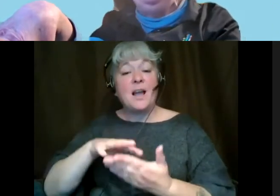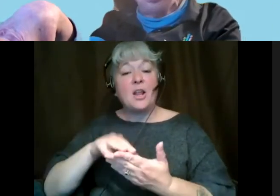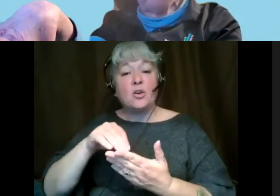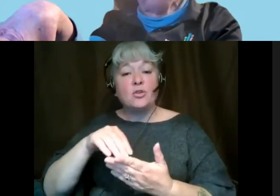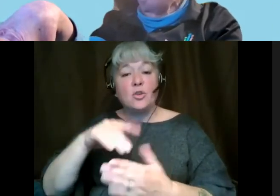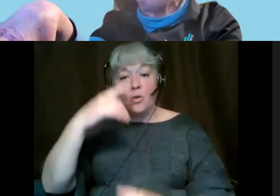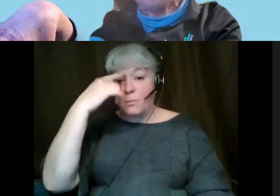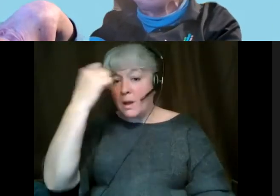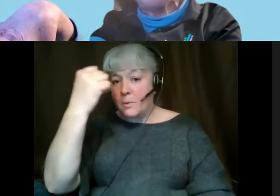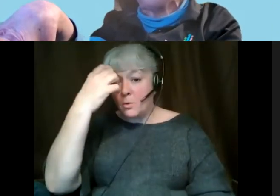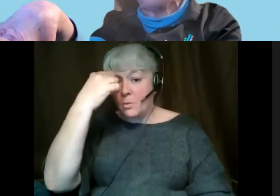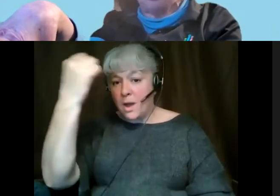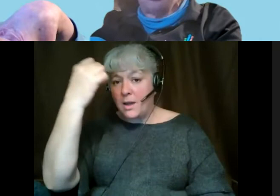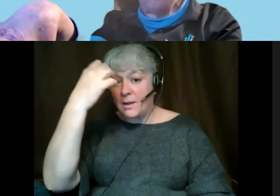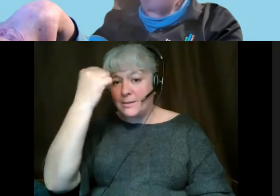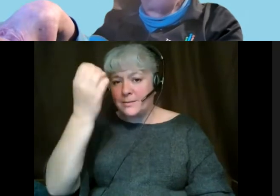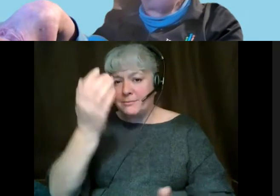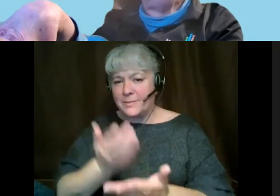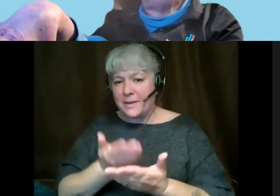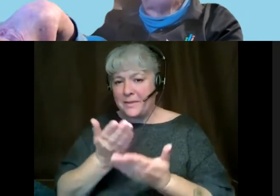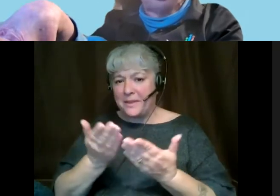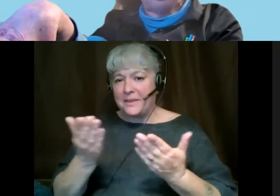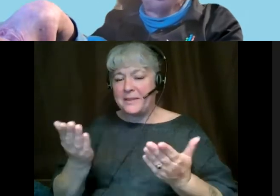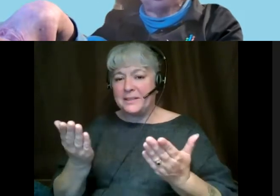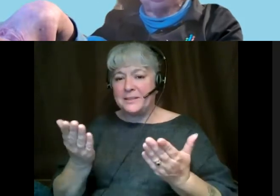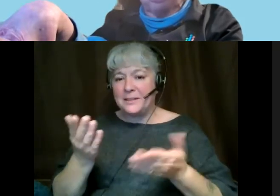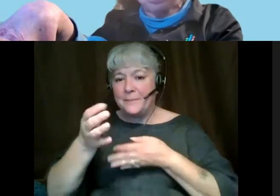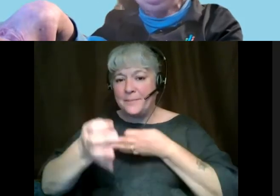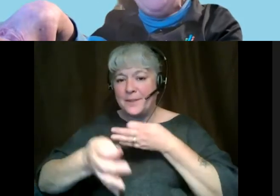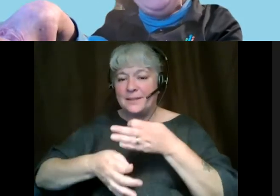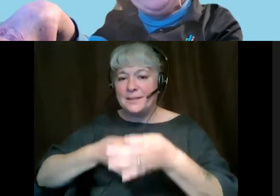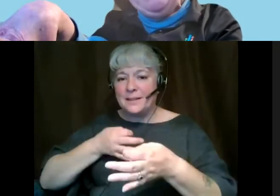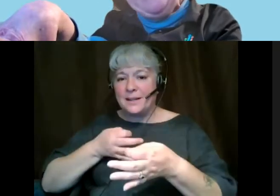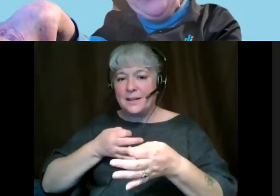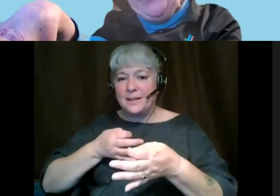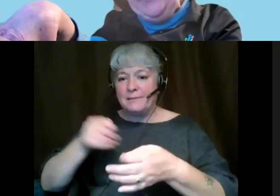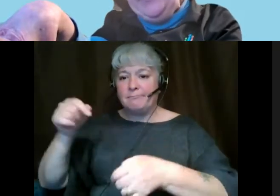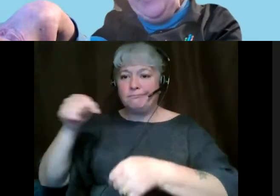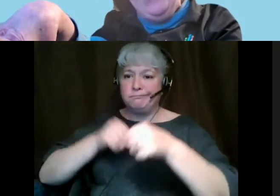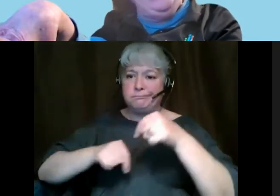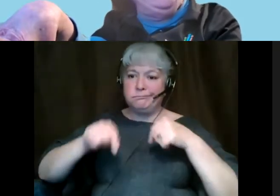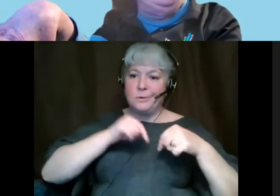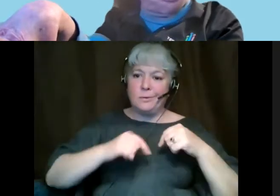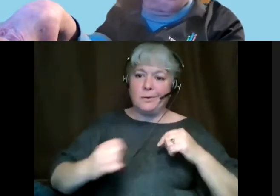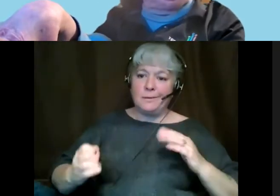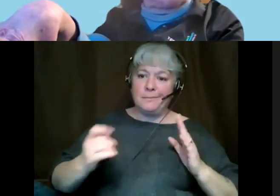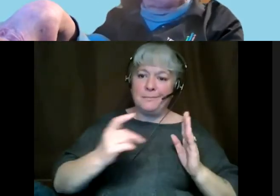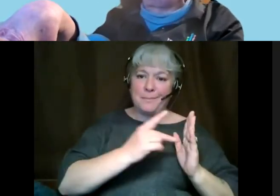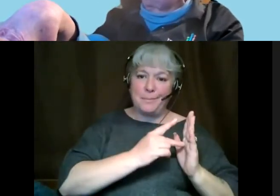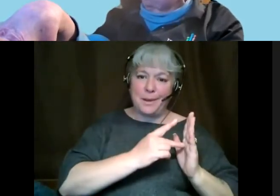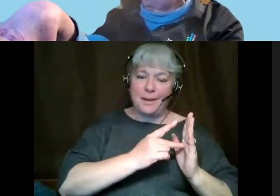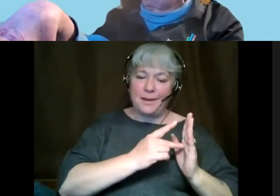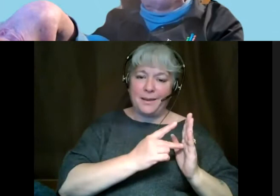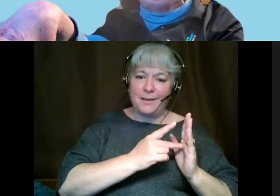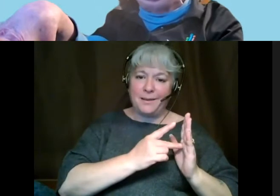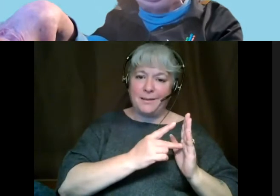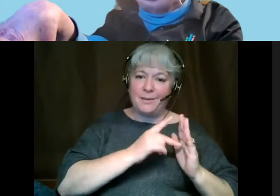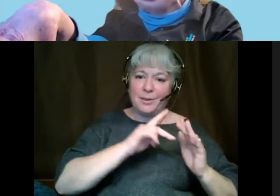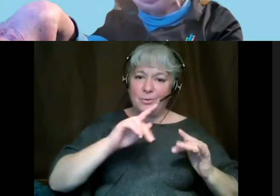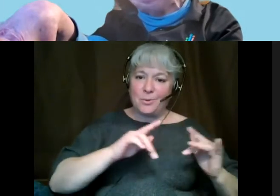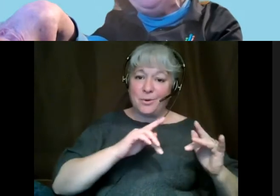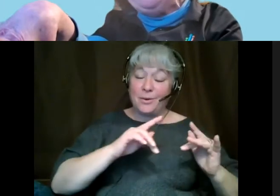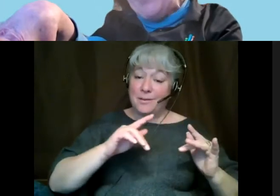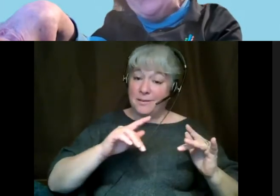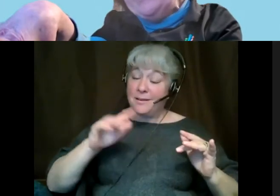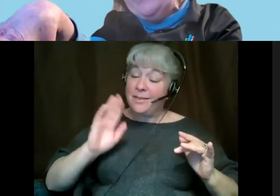memorize things instead of going back over. That was the